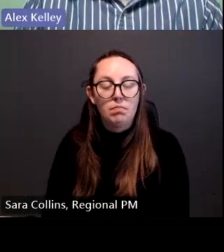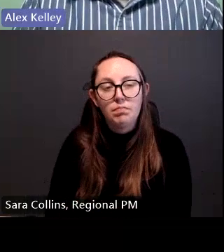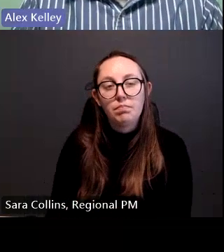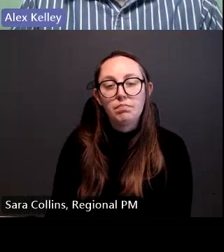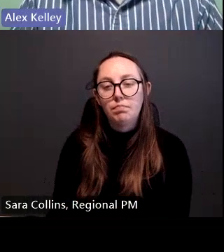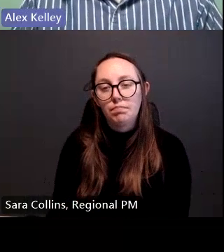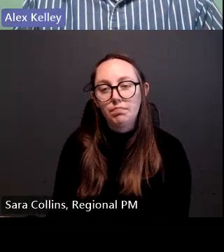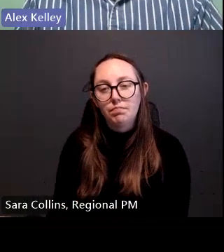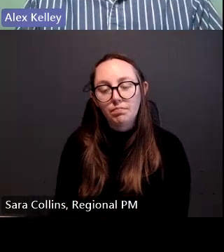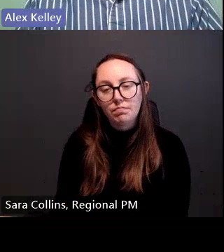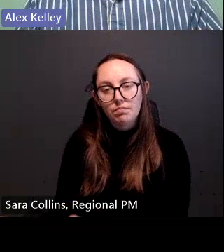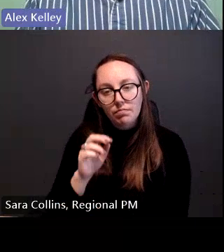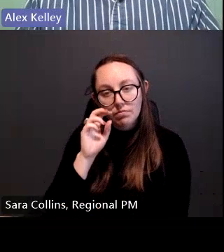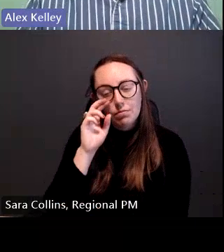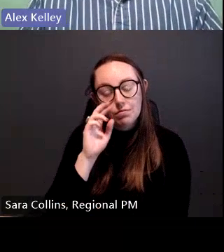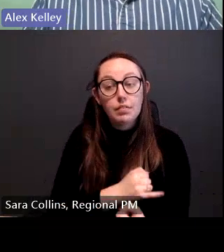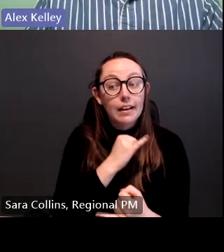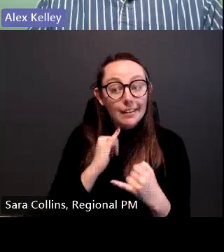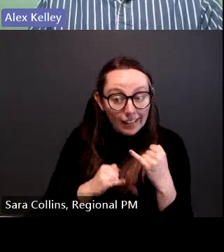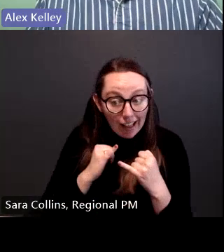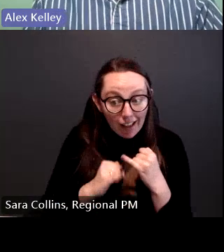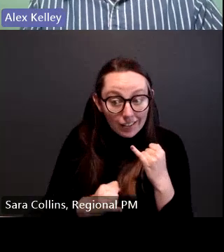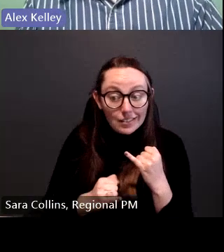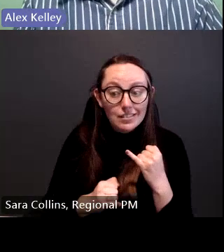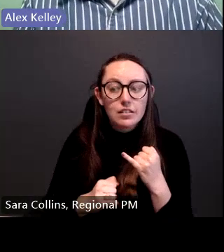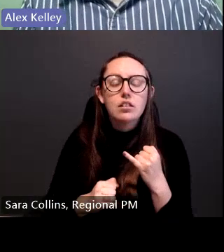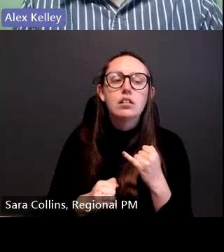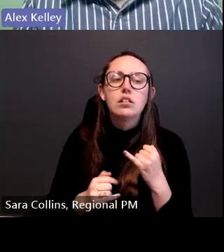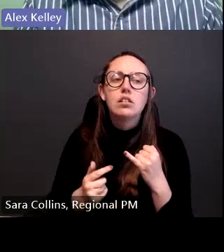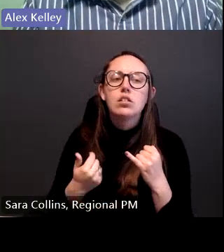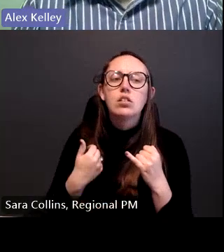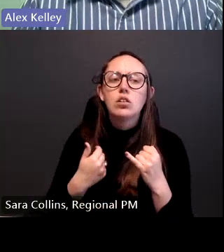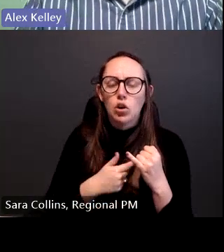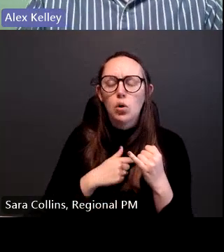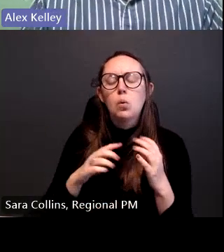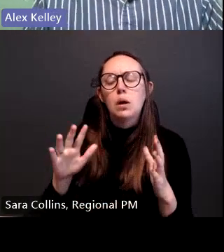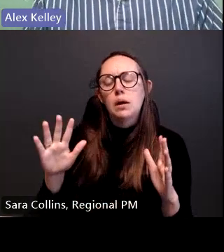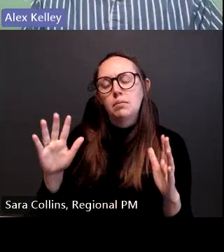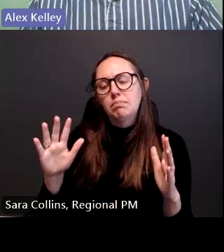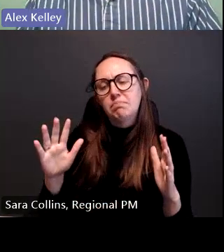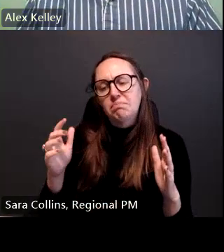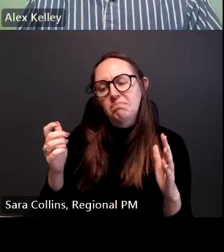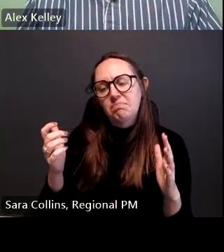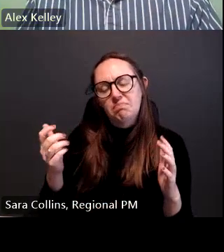And then lastly, we provided some recommendations to modernize statutes.